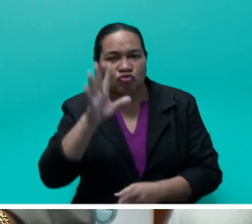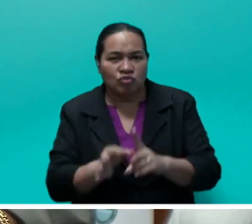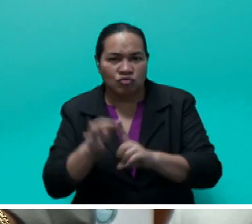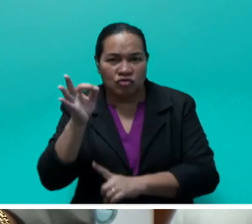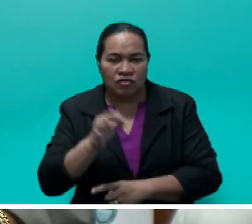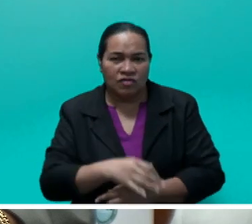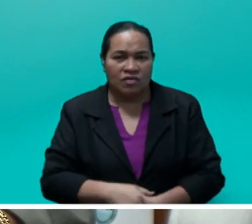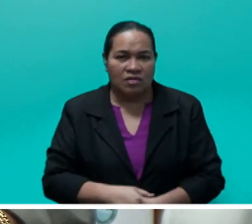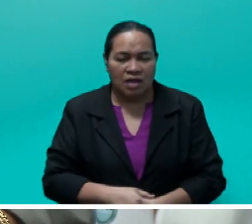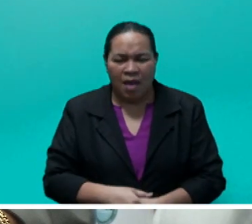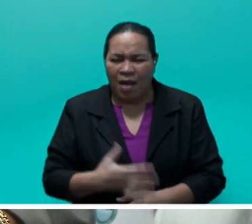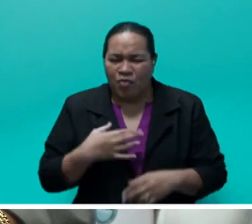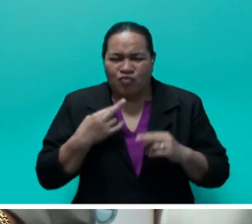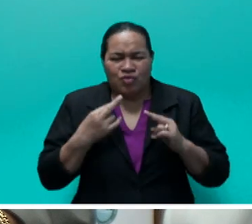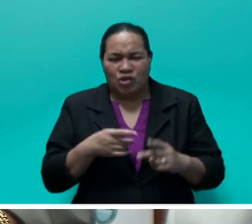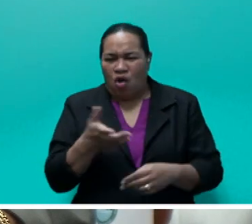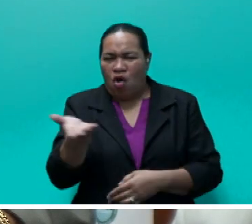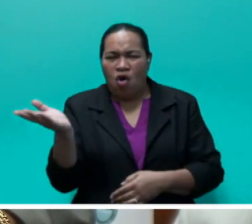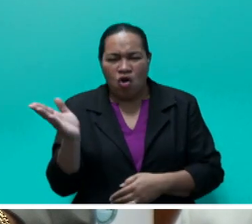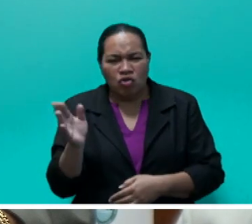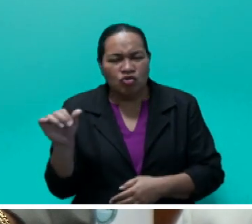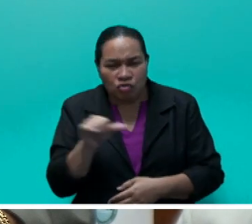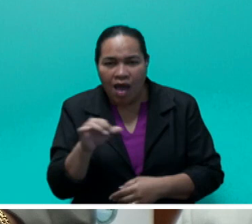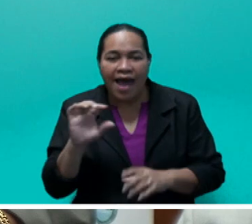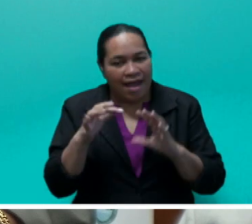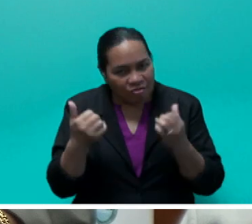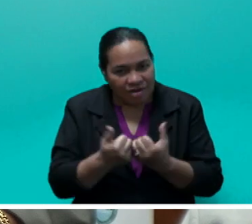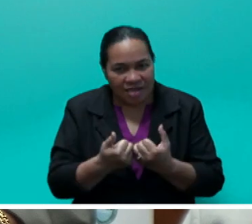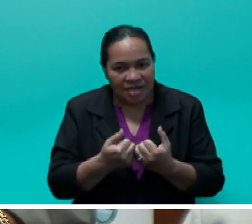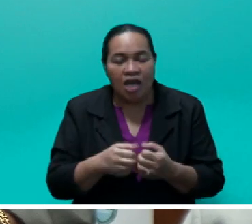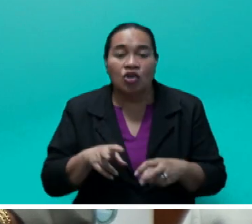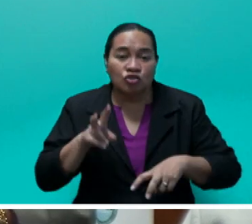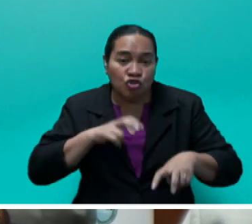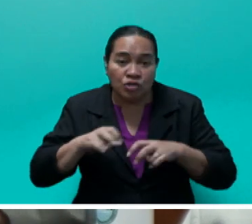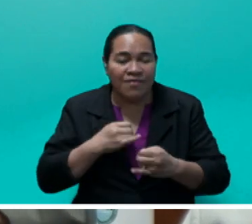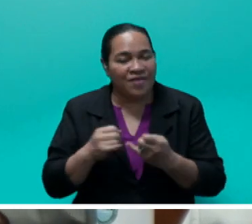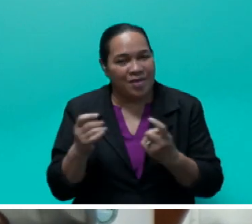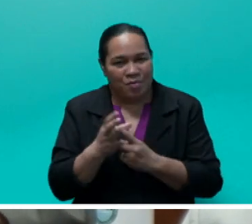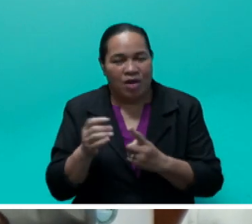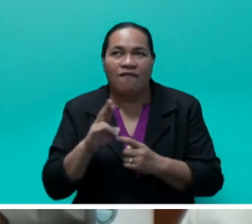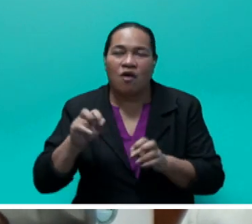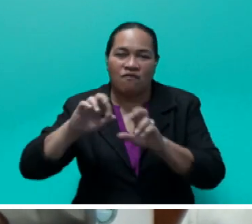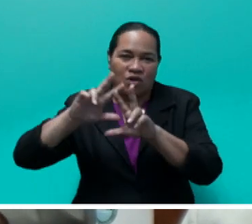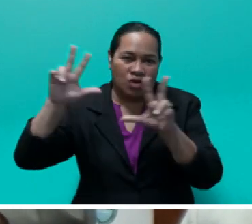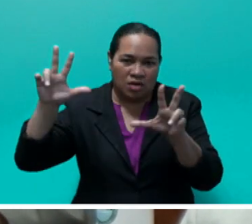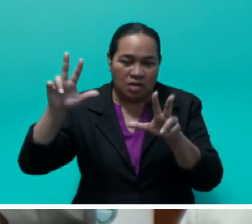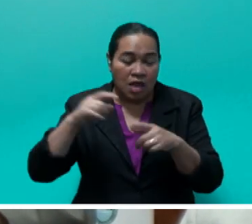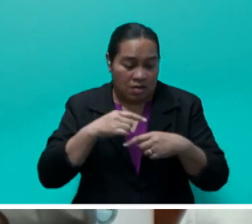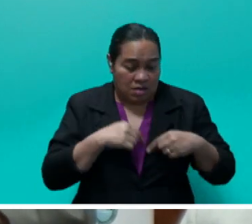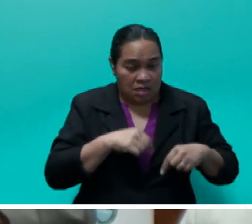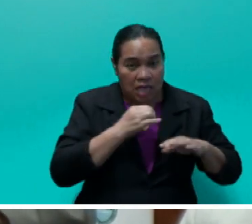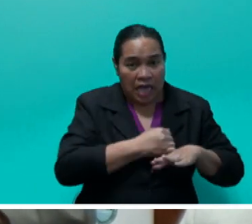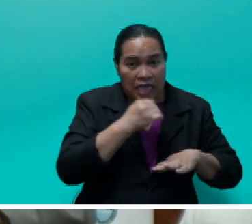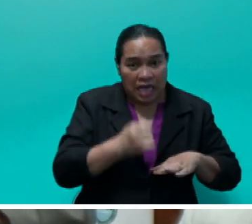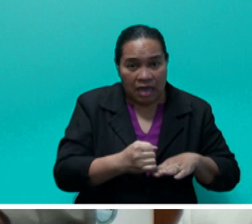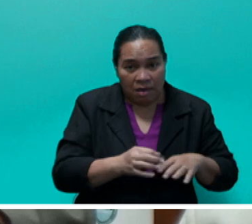you all agree that tourism is important, also for Vanuatu. And for the coalition government, we are applying about $200 million